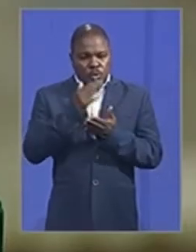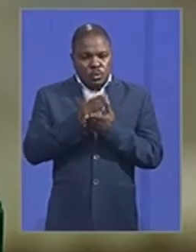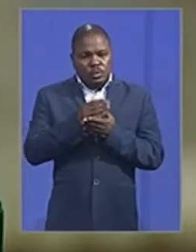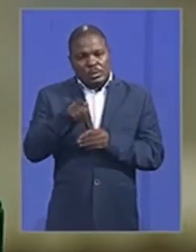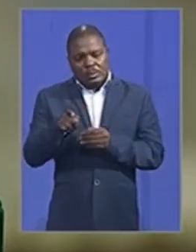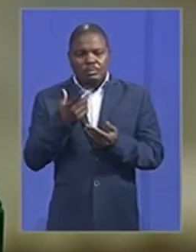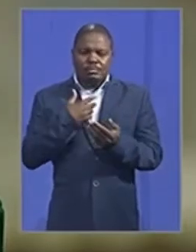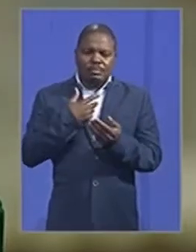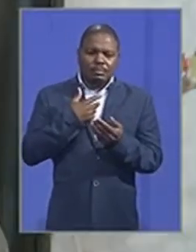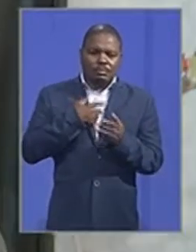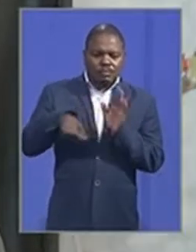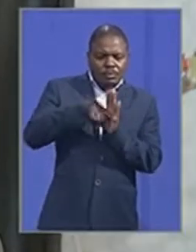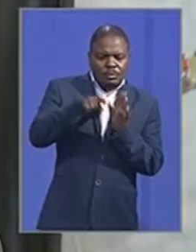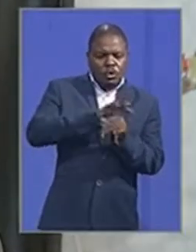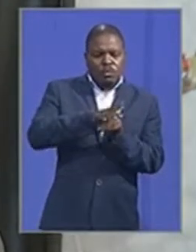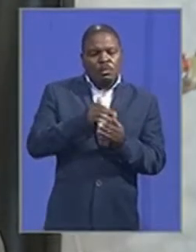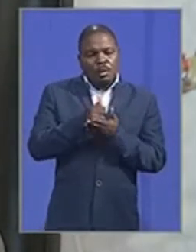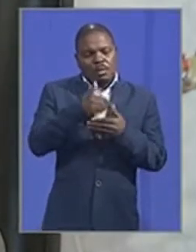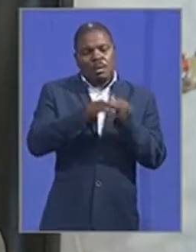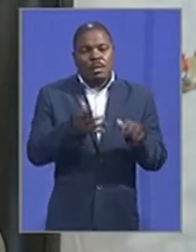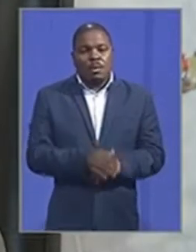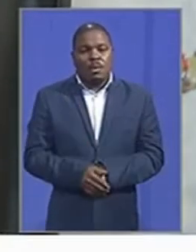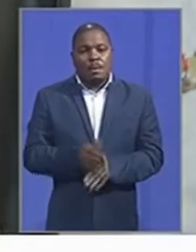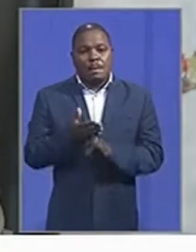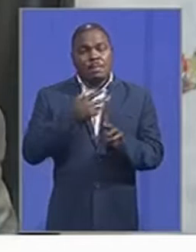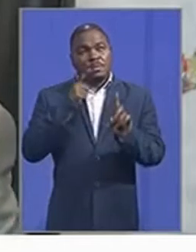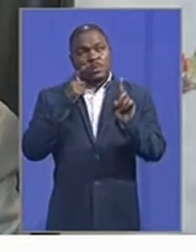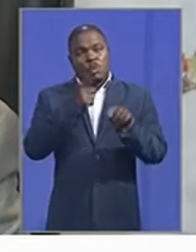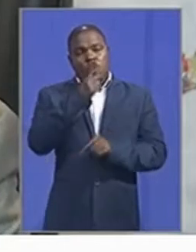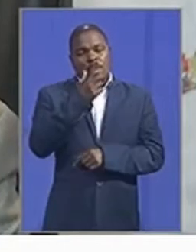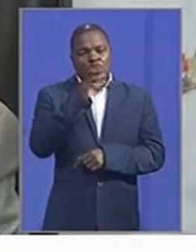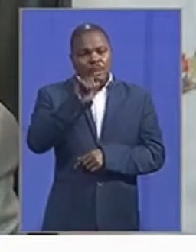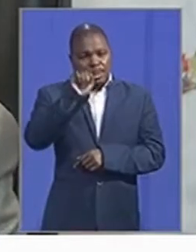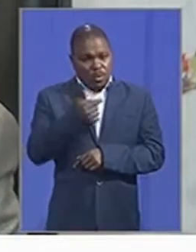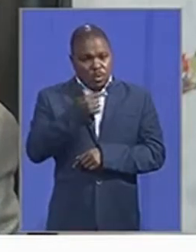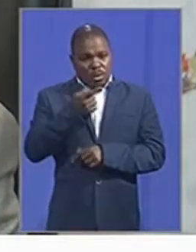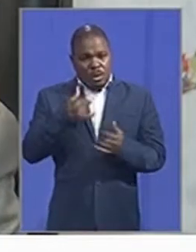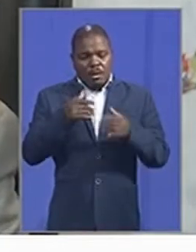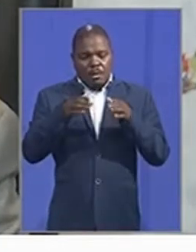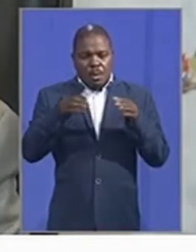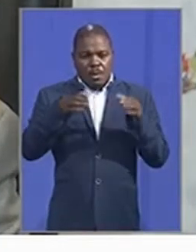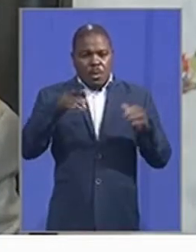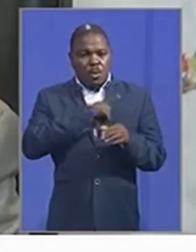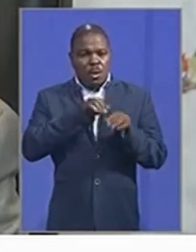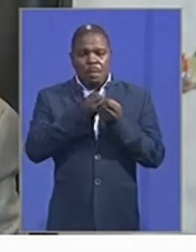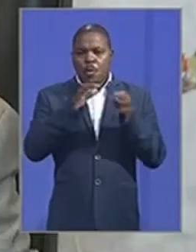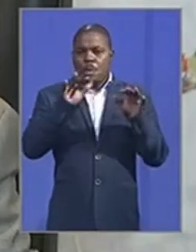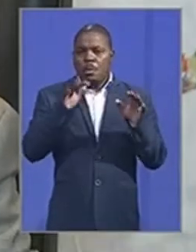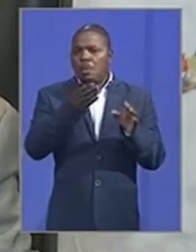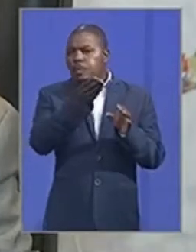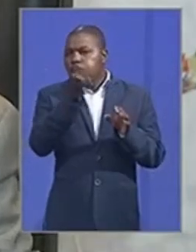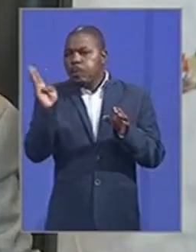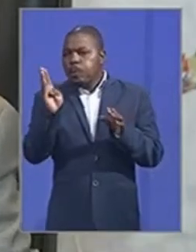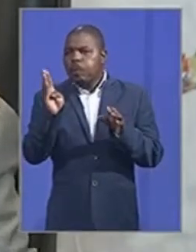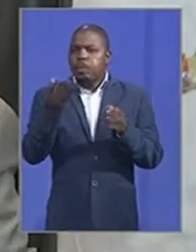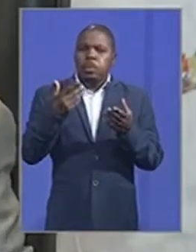of COVID-19. Our target was 180,000. You must check our numbers are increasing as more people